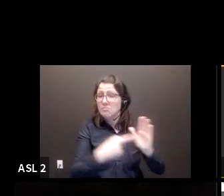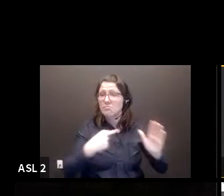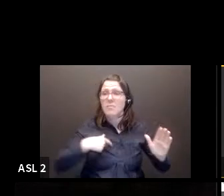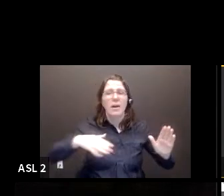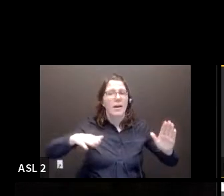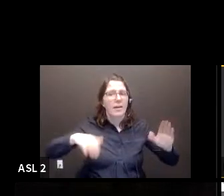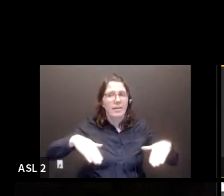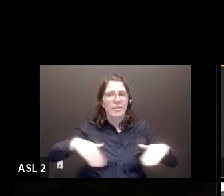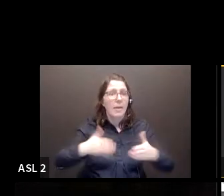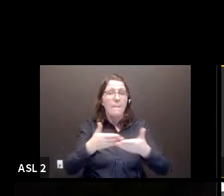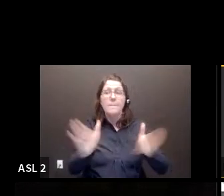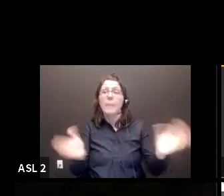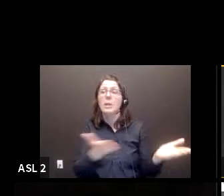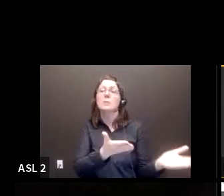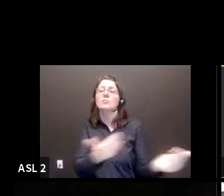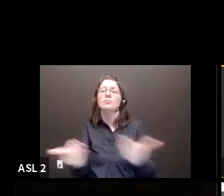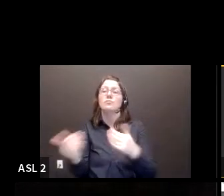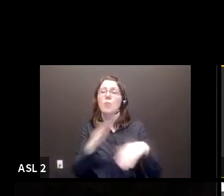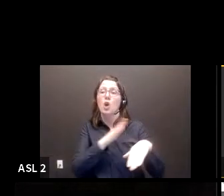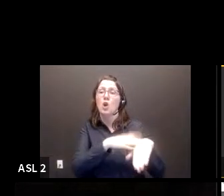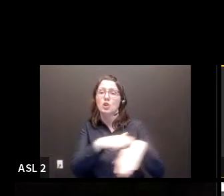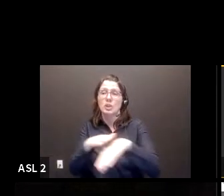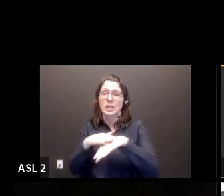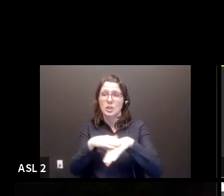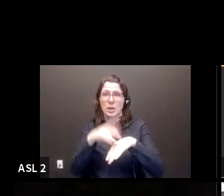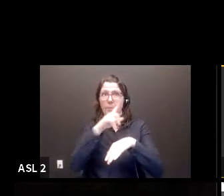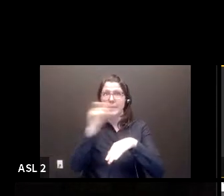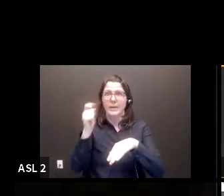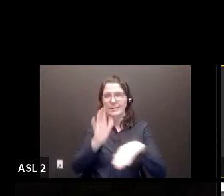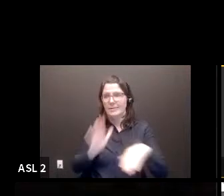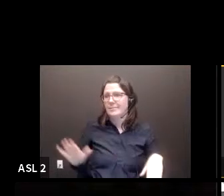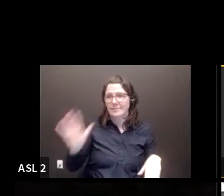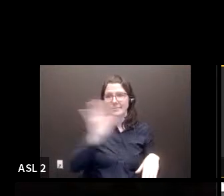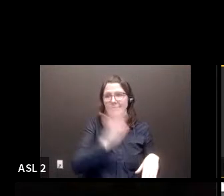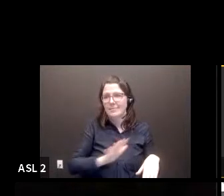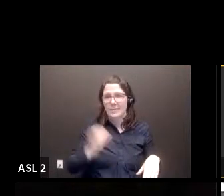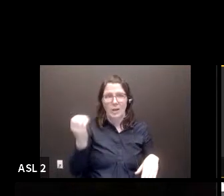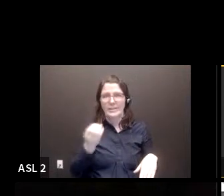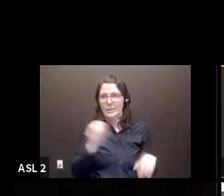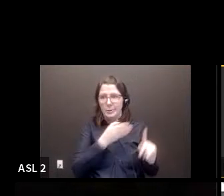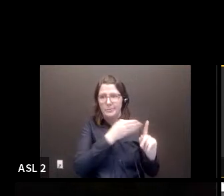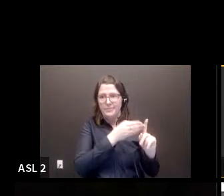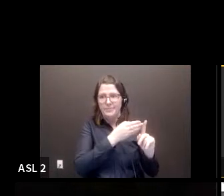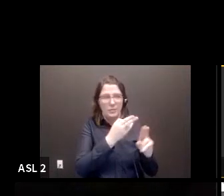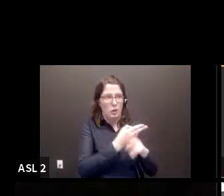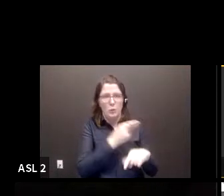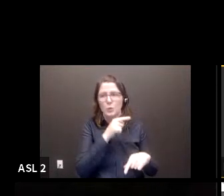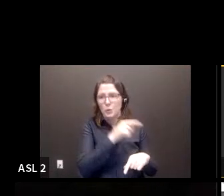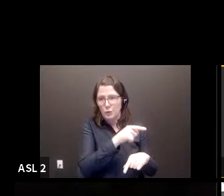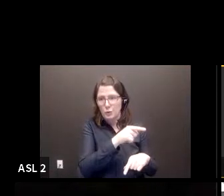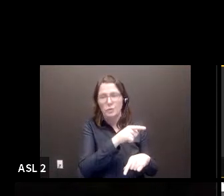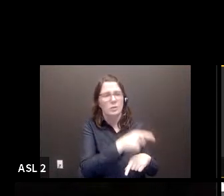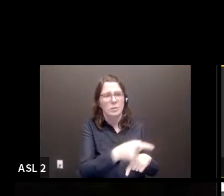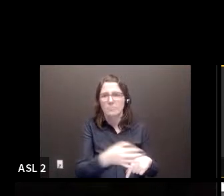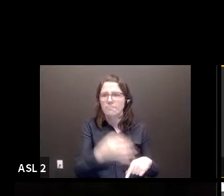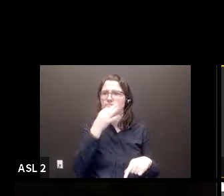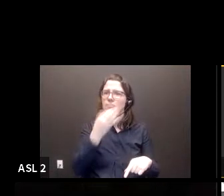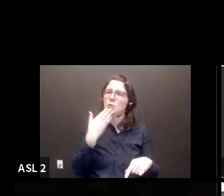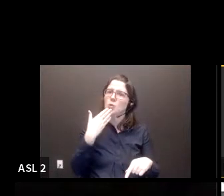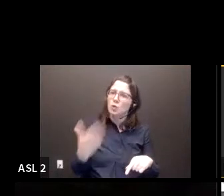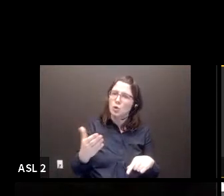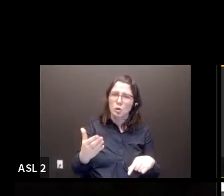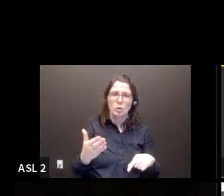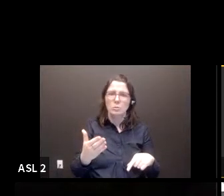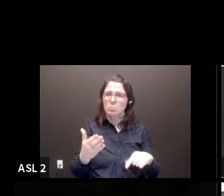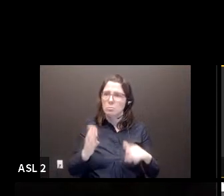because it's widely used and accepted in every other municipality with good customer service ratings